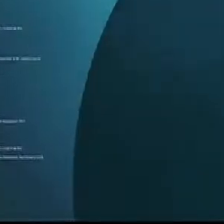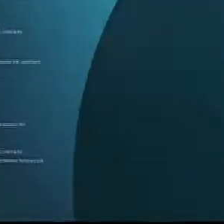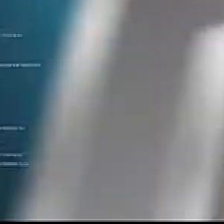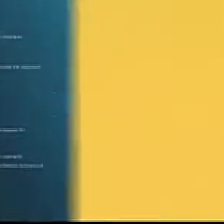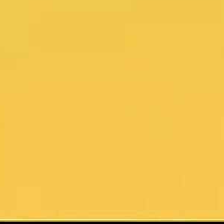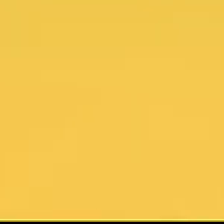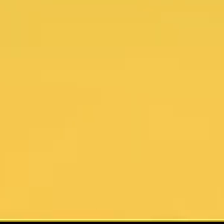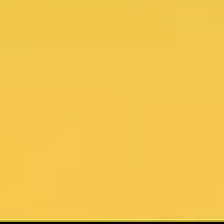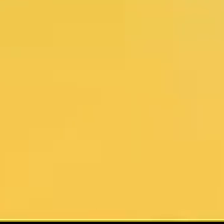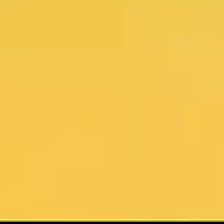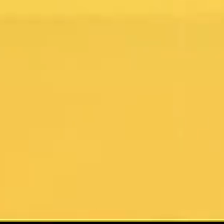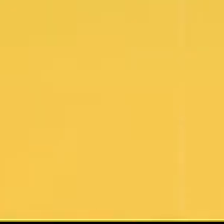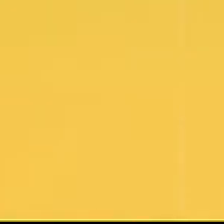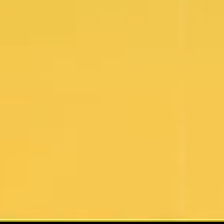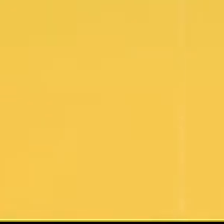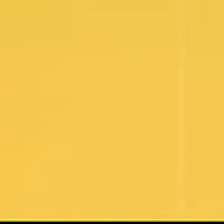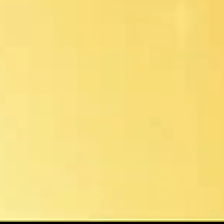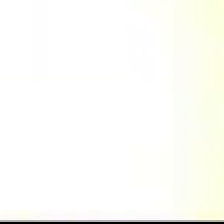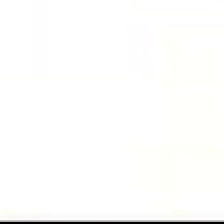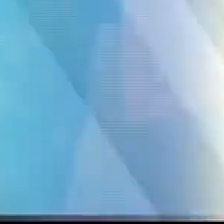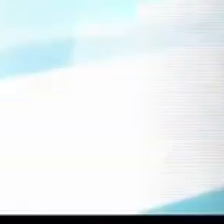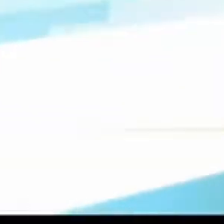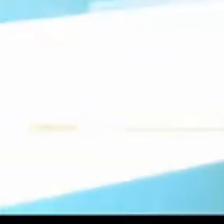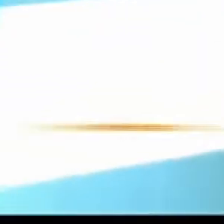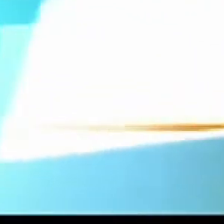Now in HD.